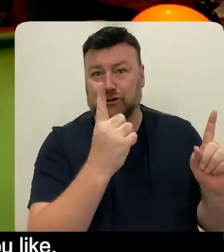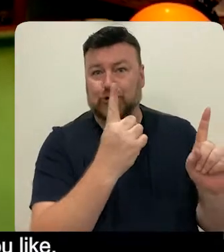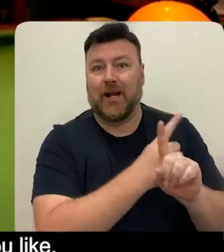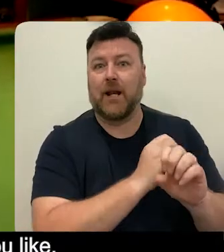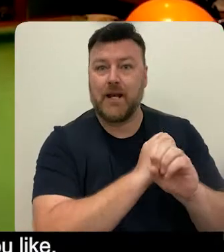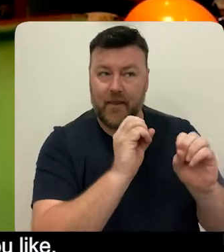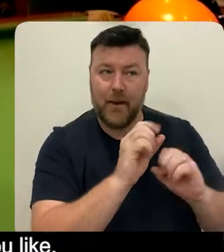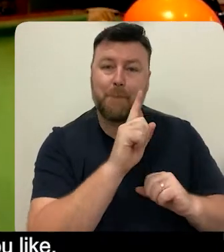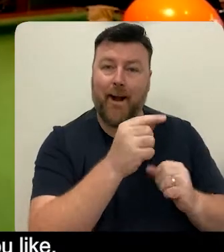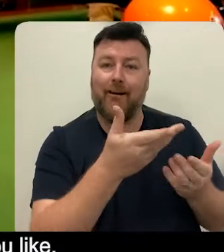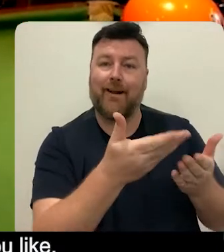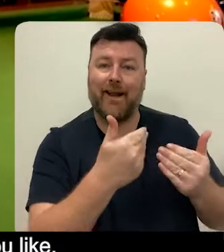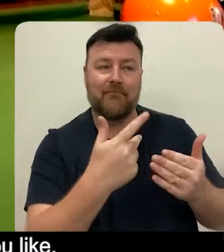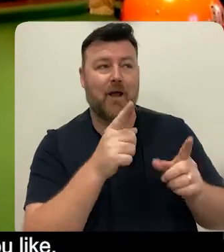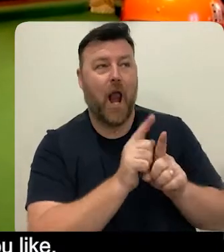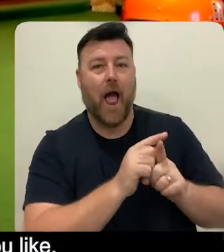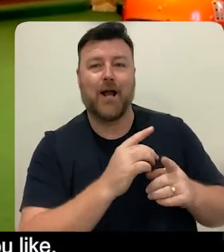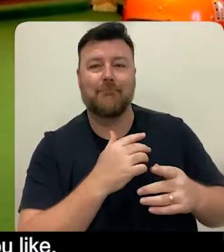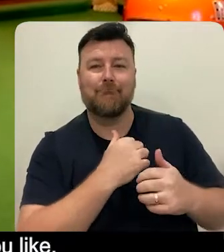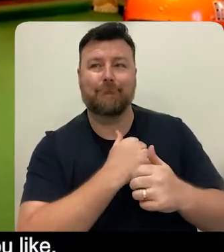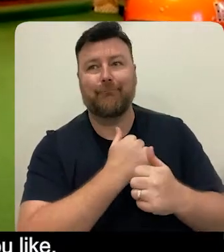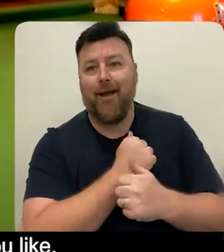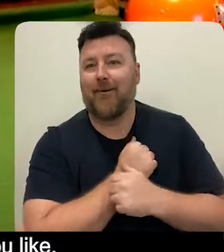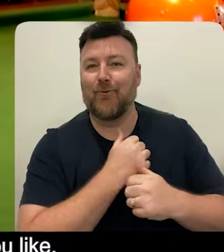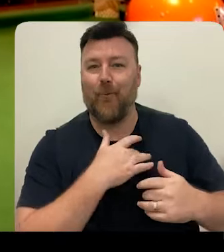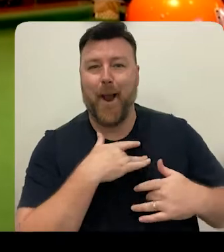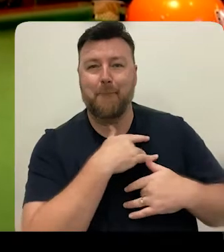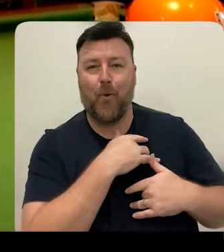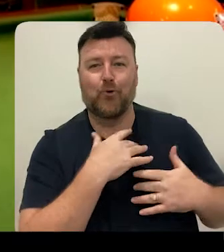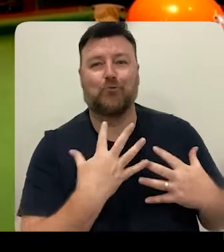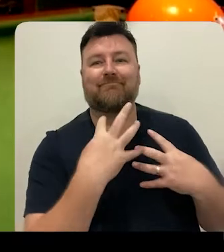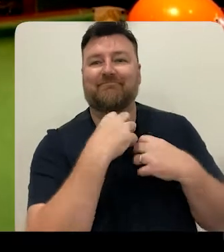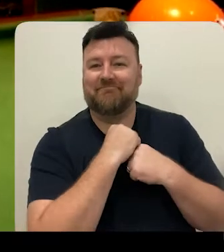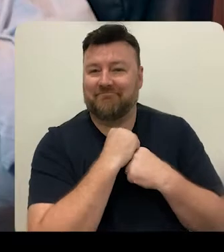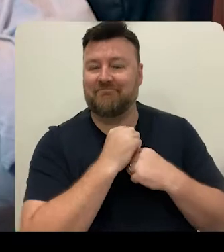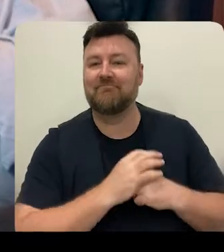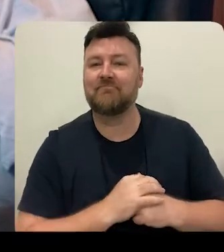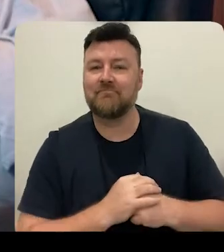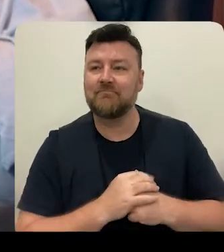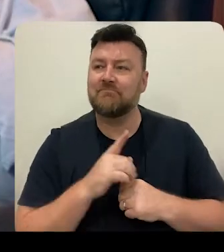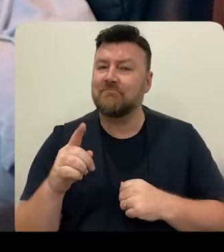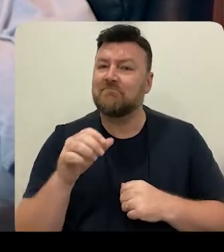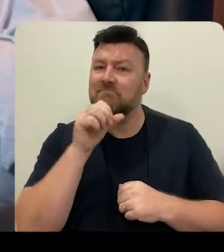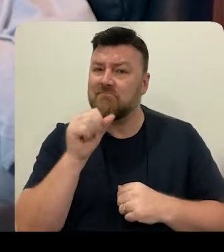least give me an emotional hug, if you like. My male friends,